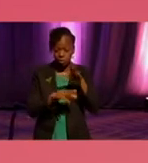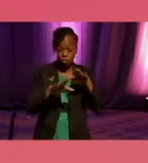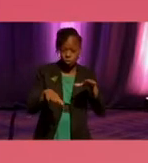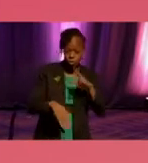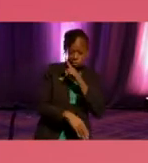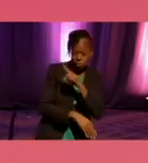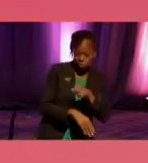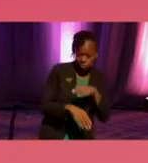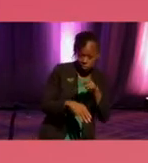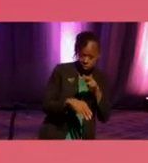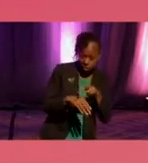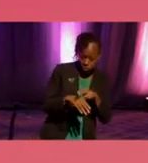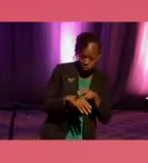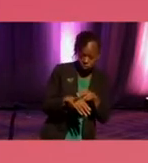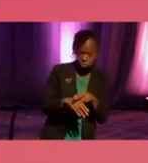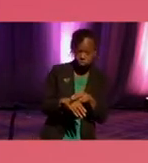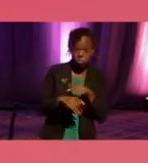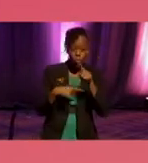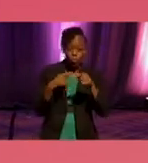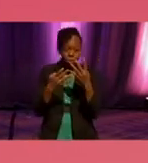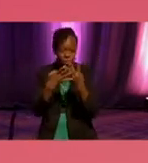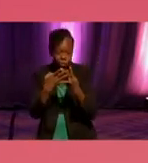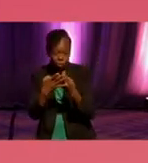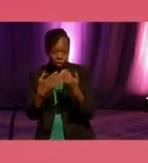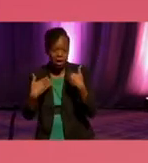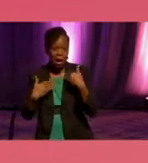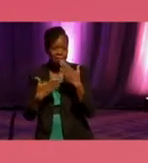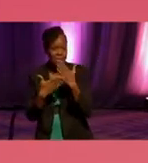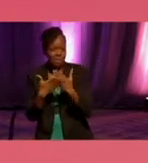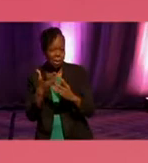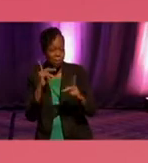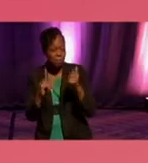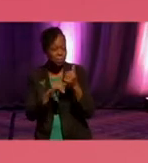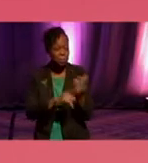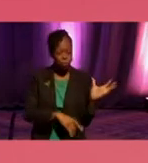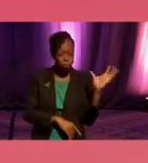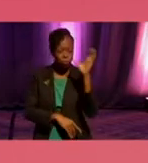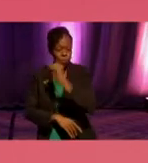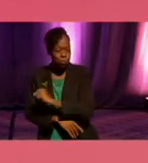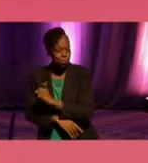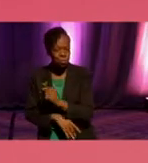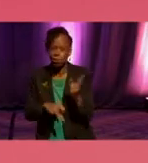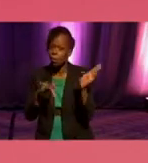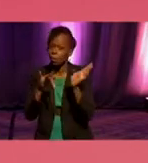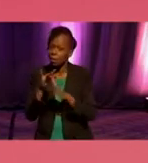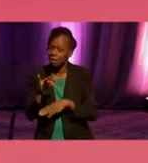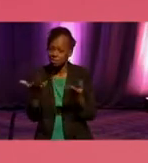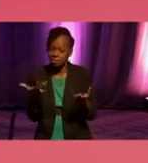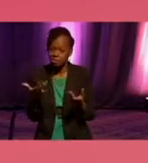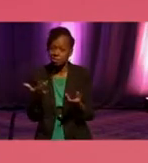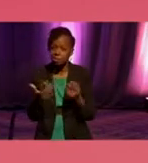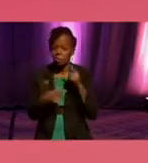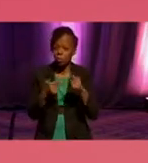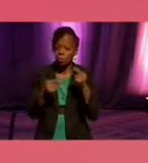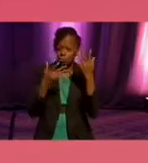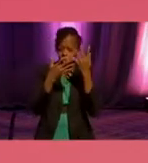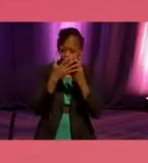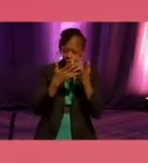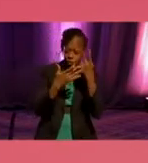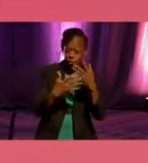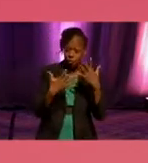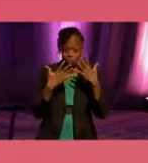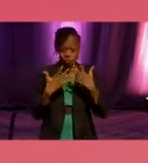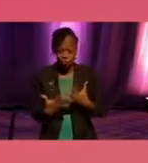with screening, there are some people that are getting missed. With screening for depression, it's complicated. I